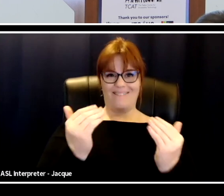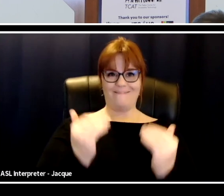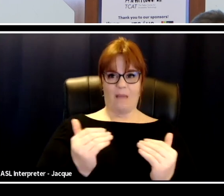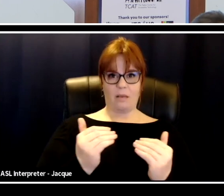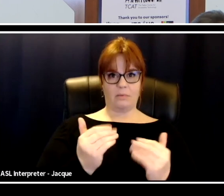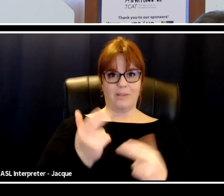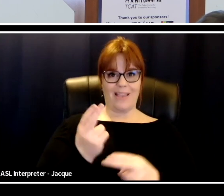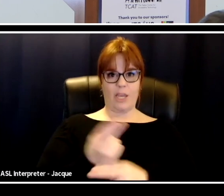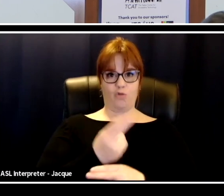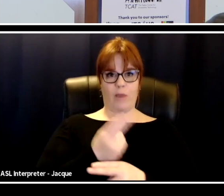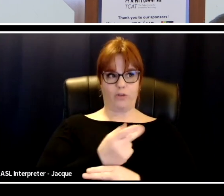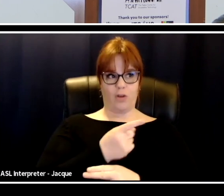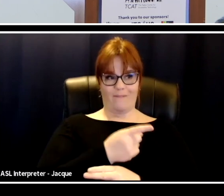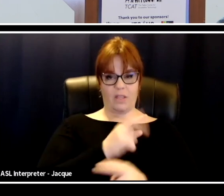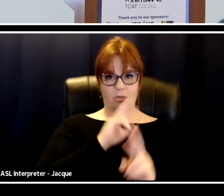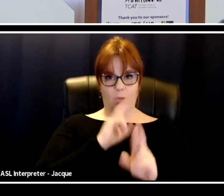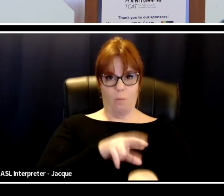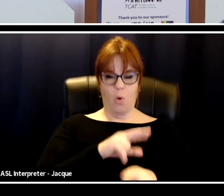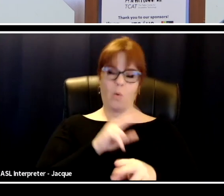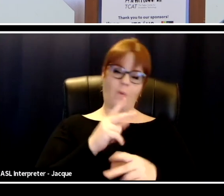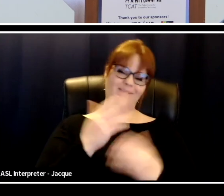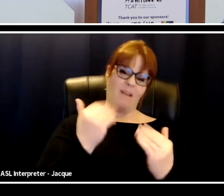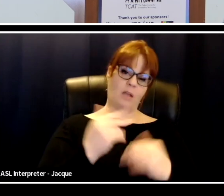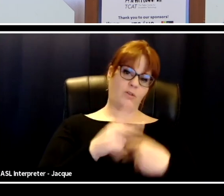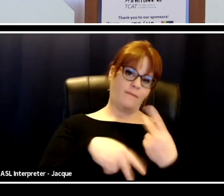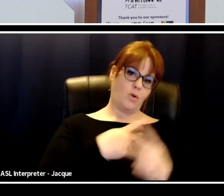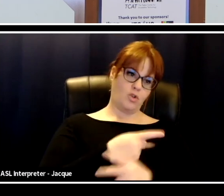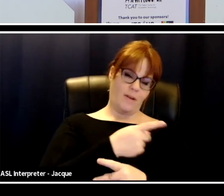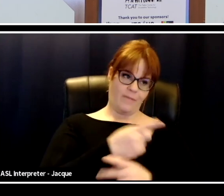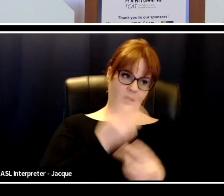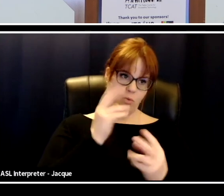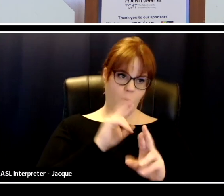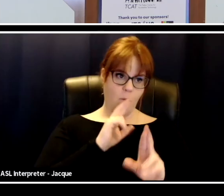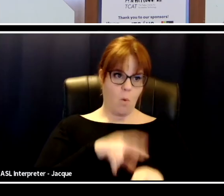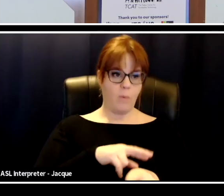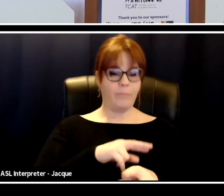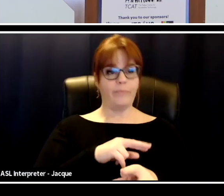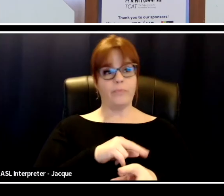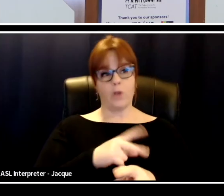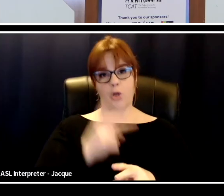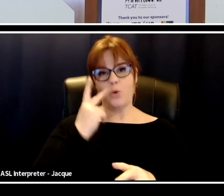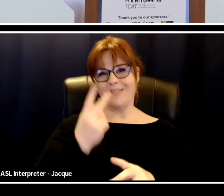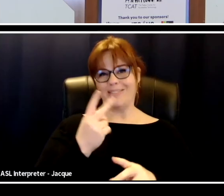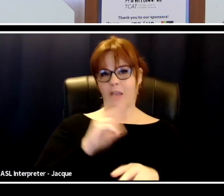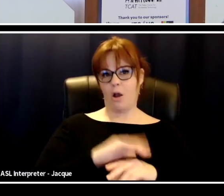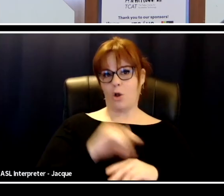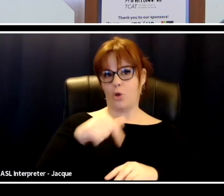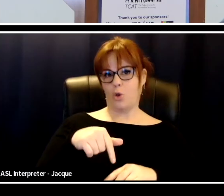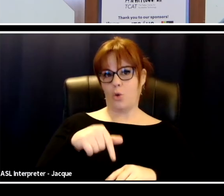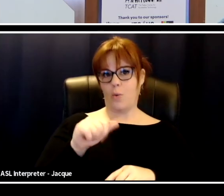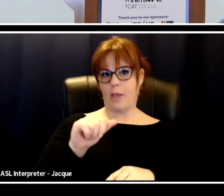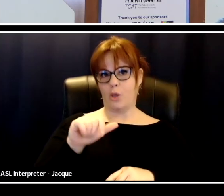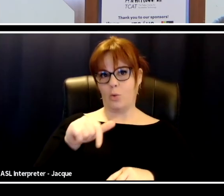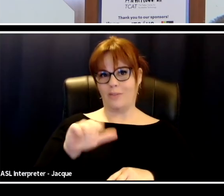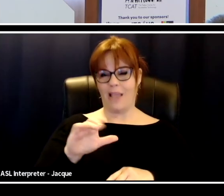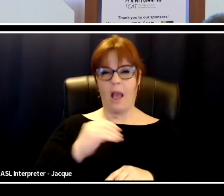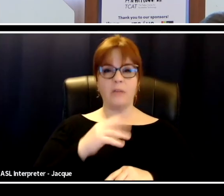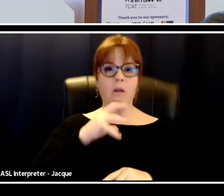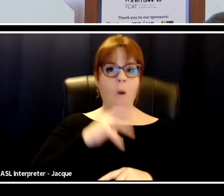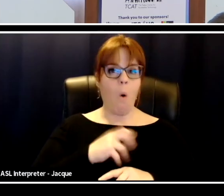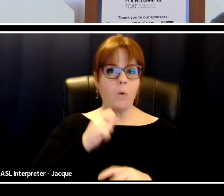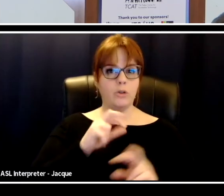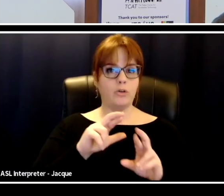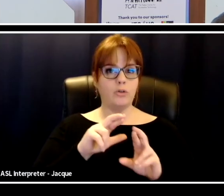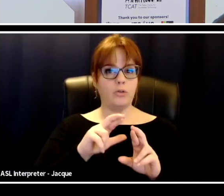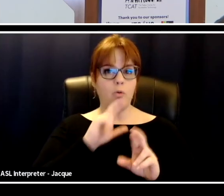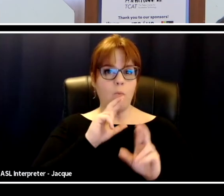this report. You'll see there are certain data sets on the QA/QC viewer now that have like an older report with there's like a teal